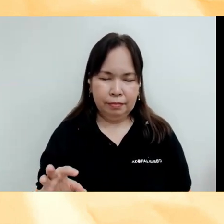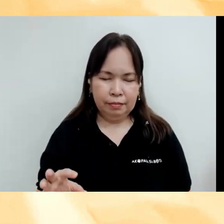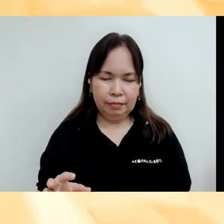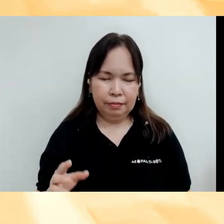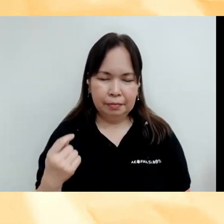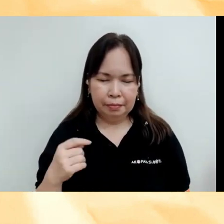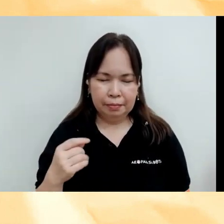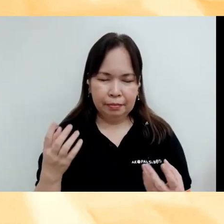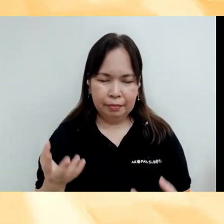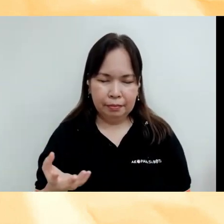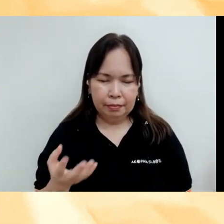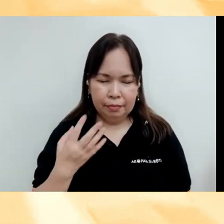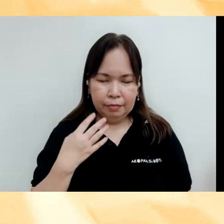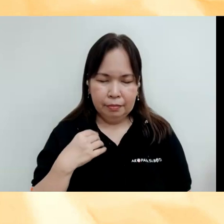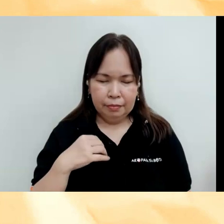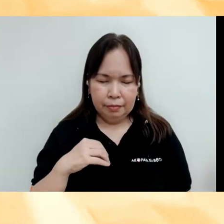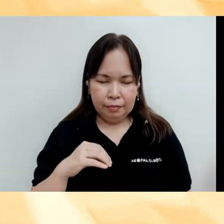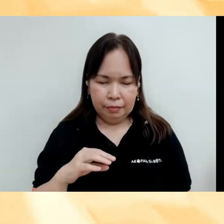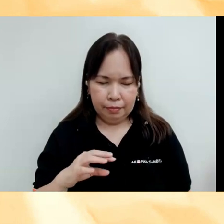to connect with the breath,